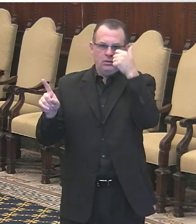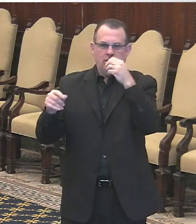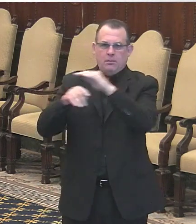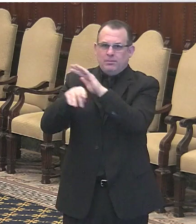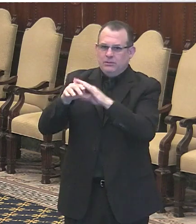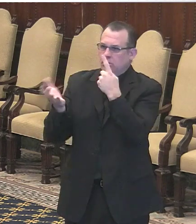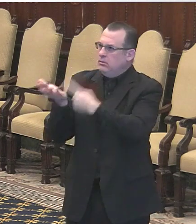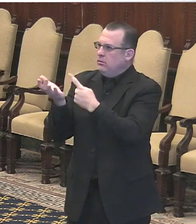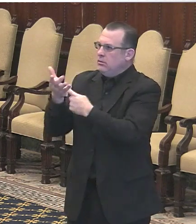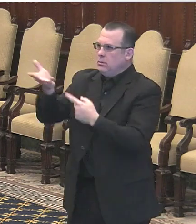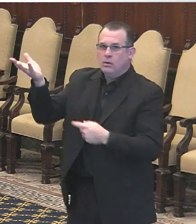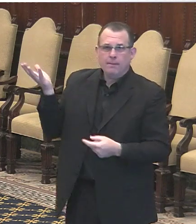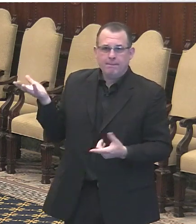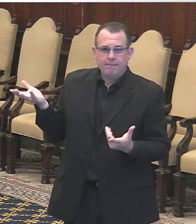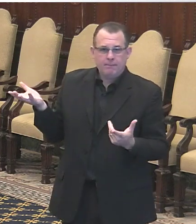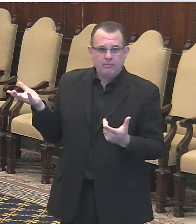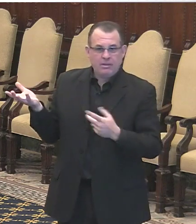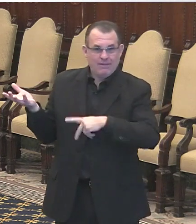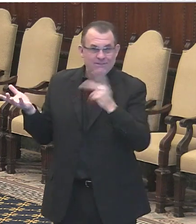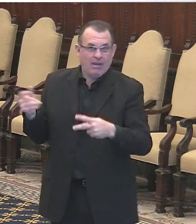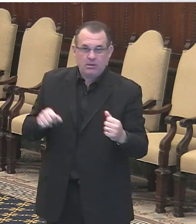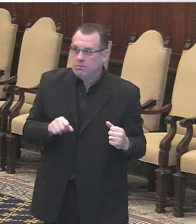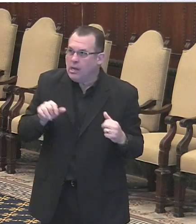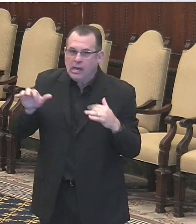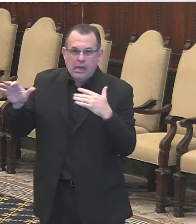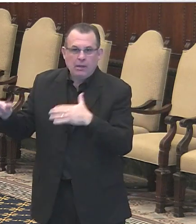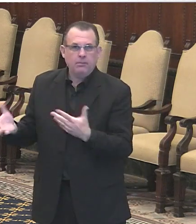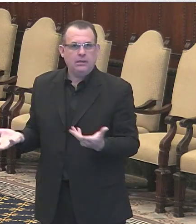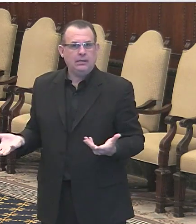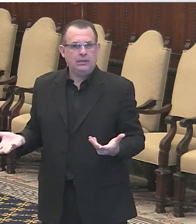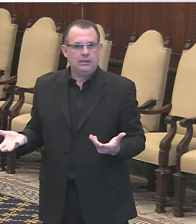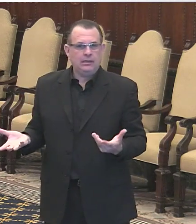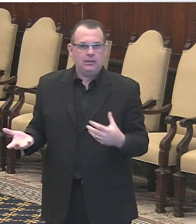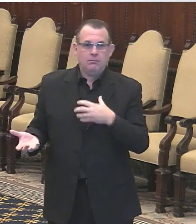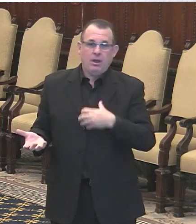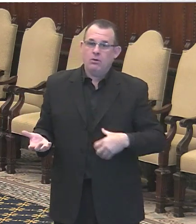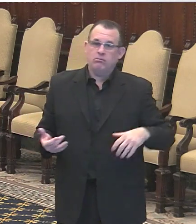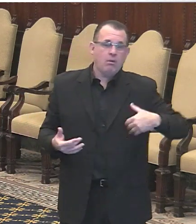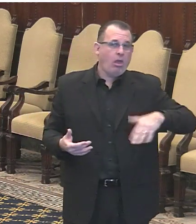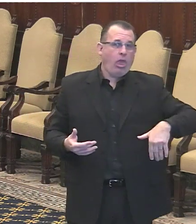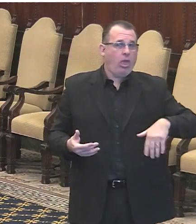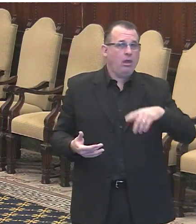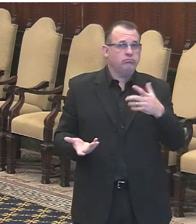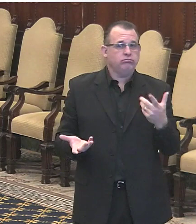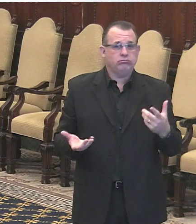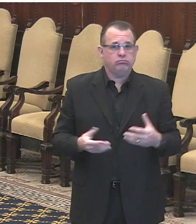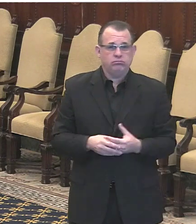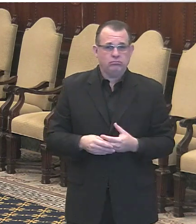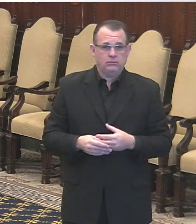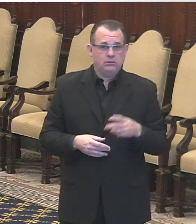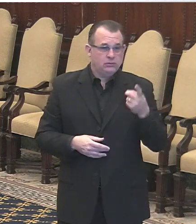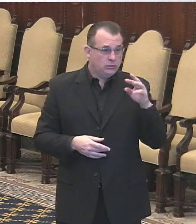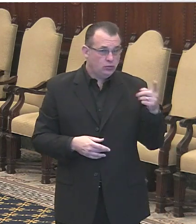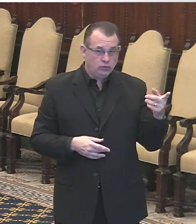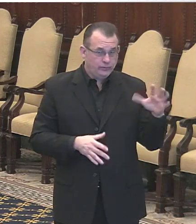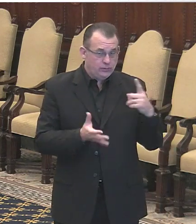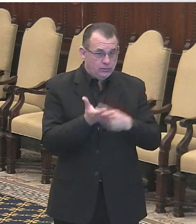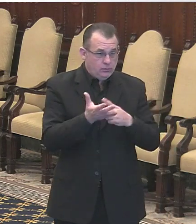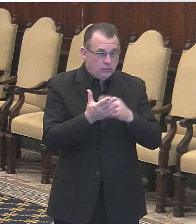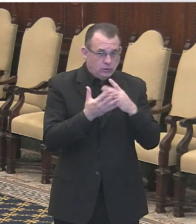Philly residents going there? I haven't been in touch with anybody at the South Jersey Shore. I don't know whether Doc has talked to anybody in the